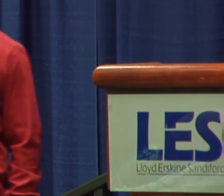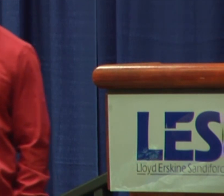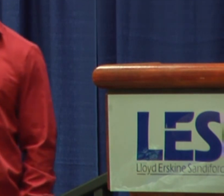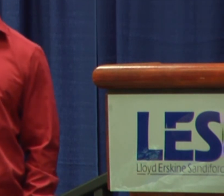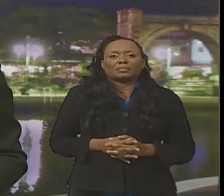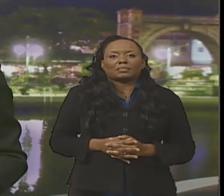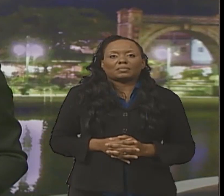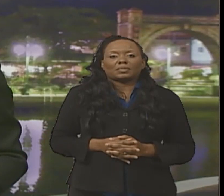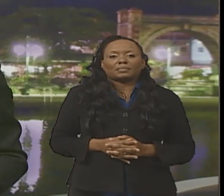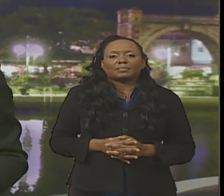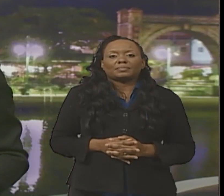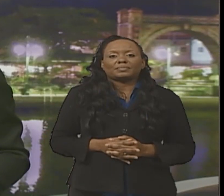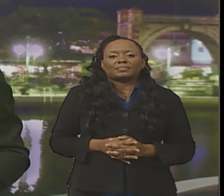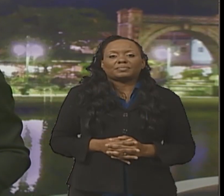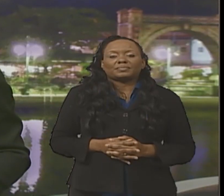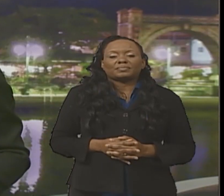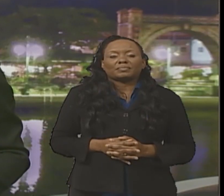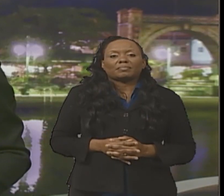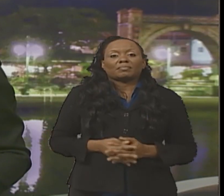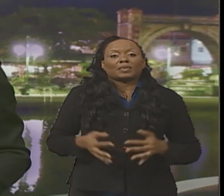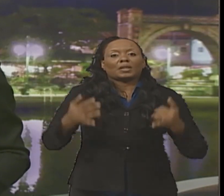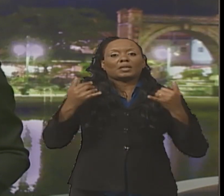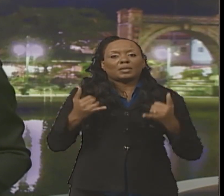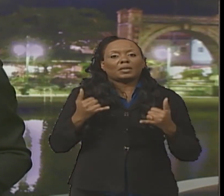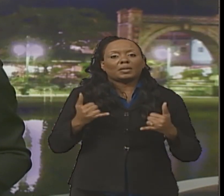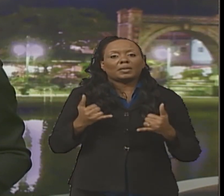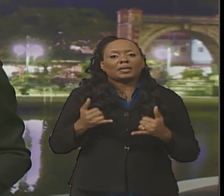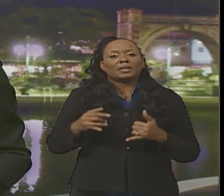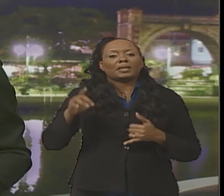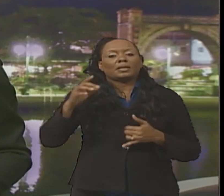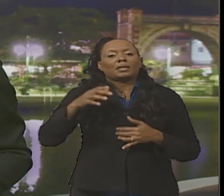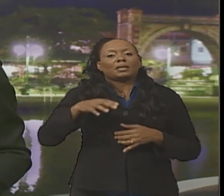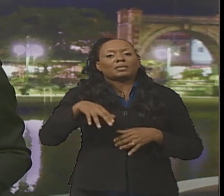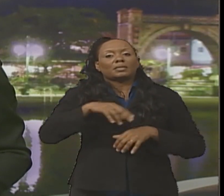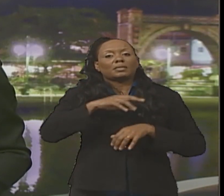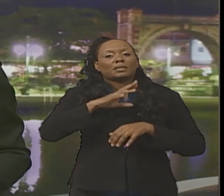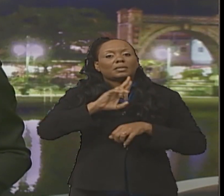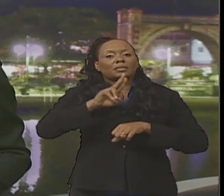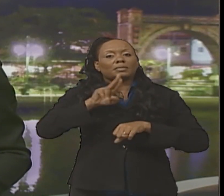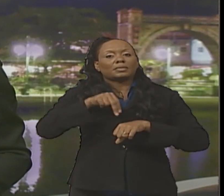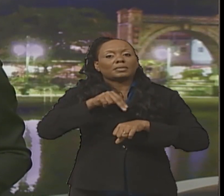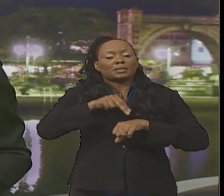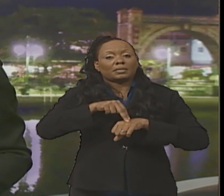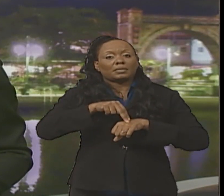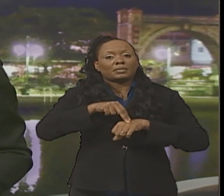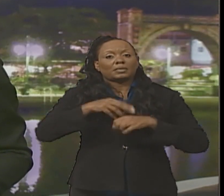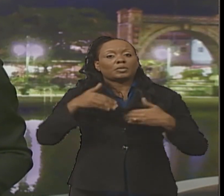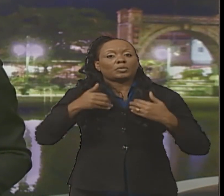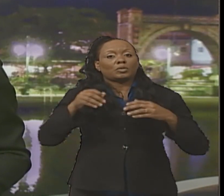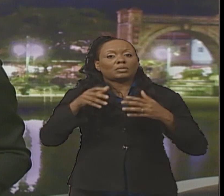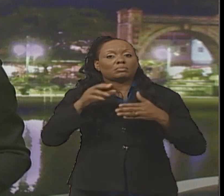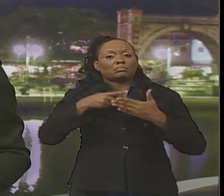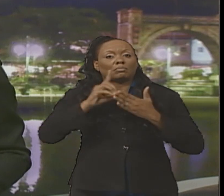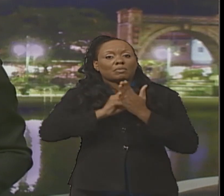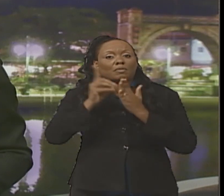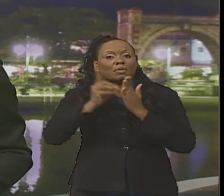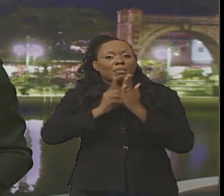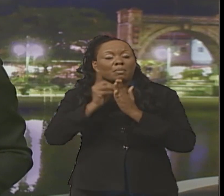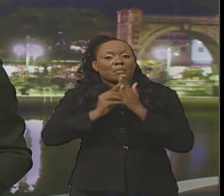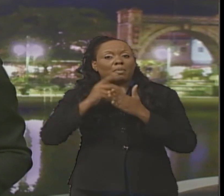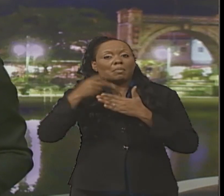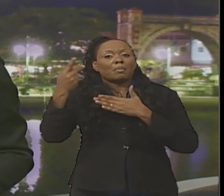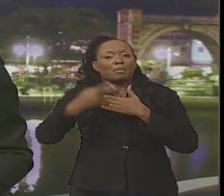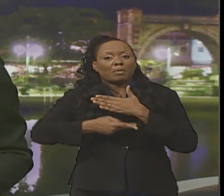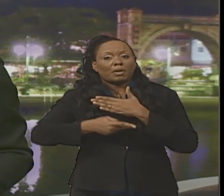arithmetic. An appeal for another vehicle by the nature-based youth development program, Nature Fun Ranch,